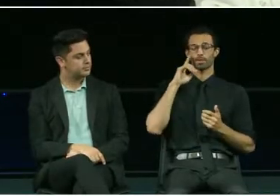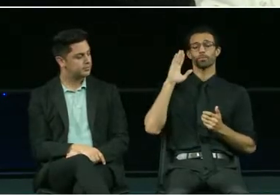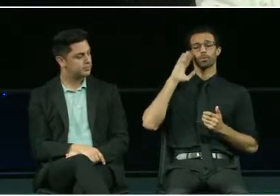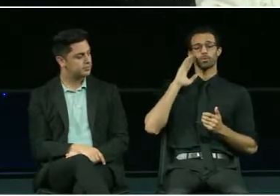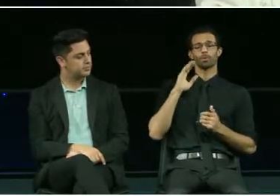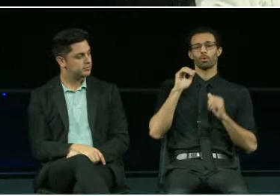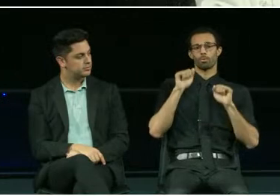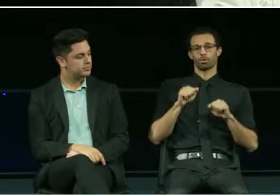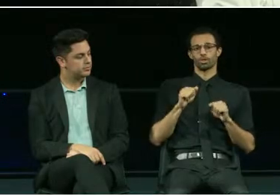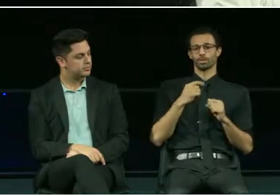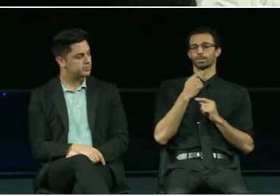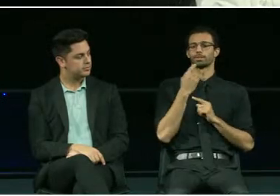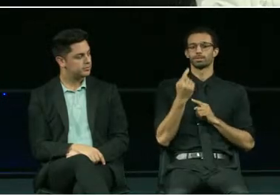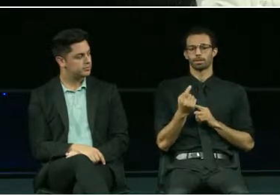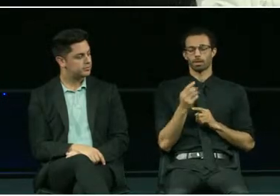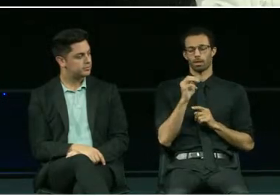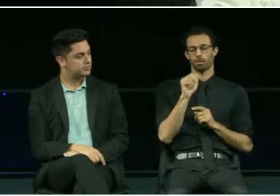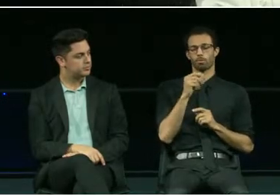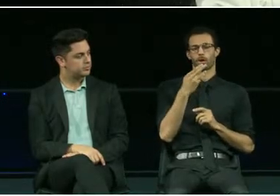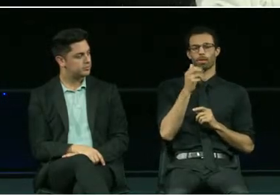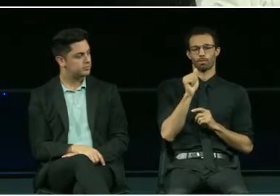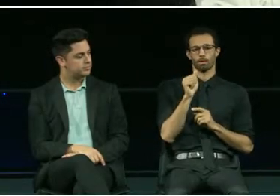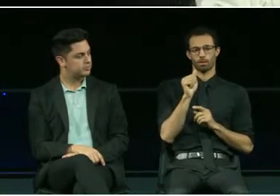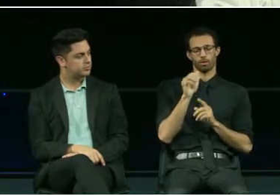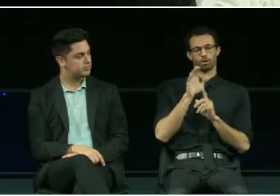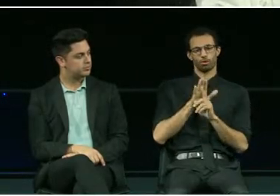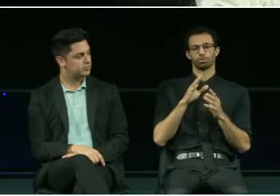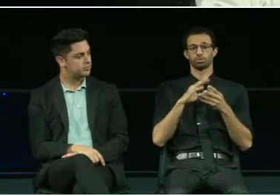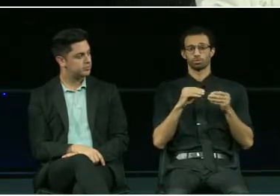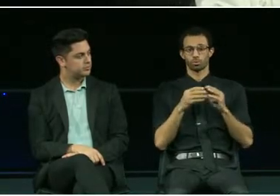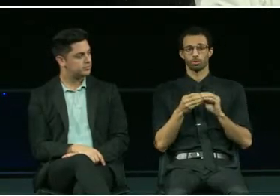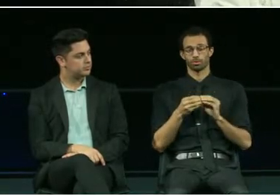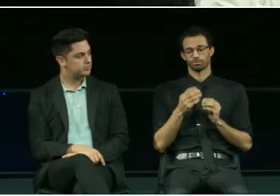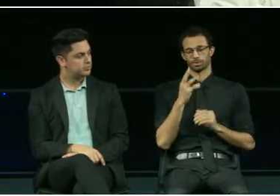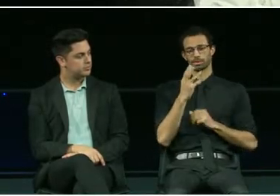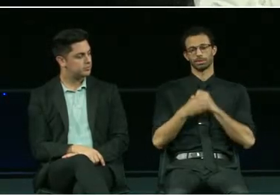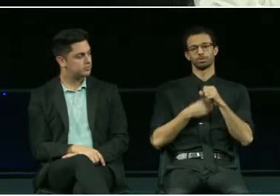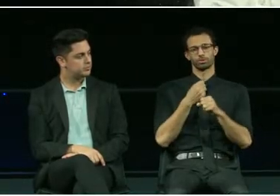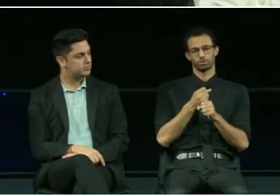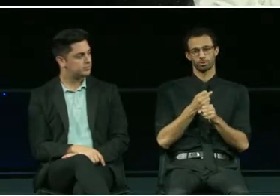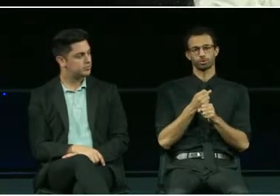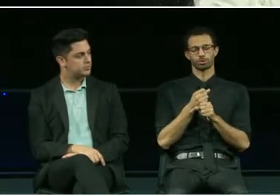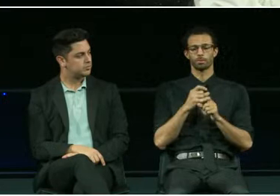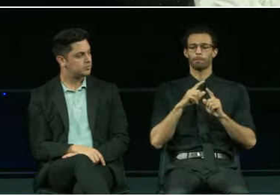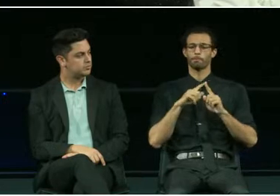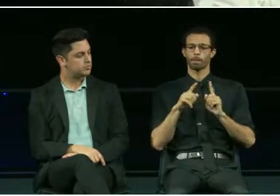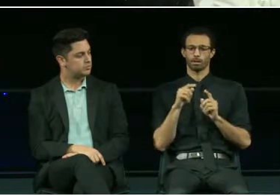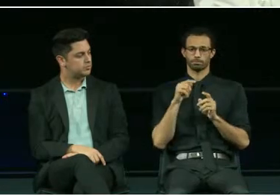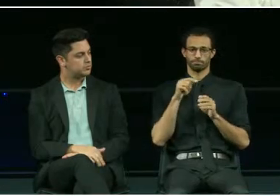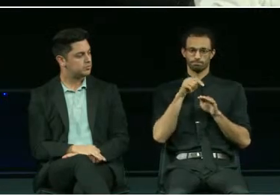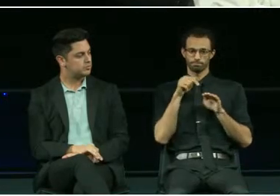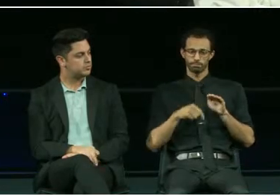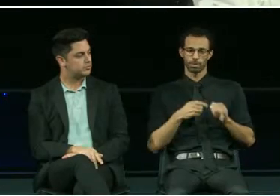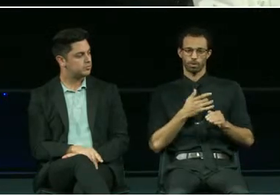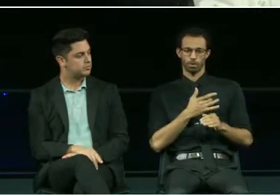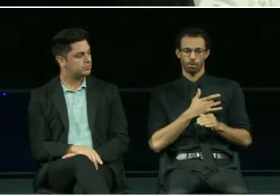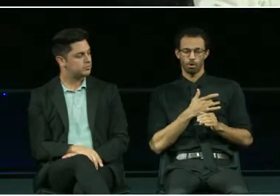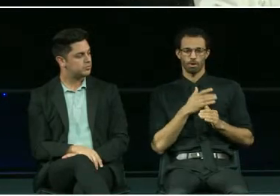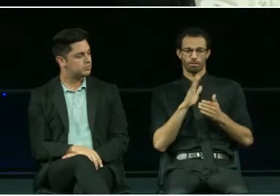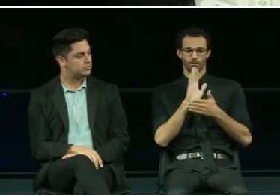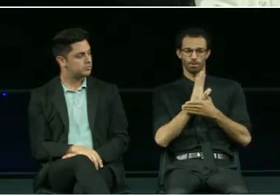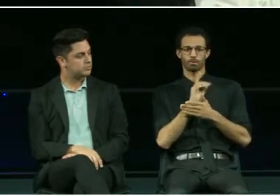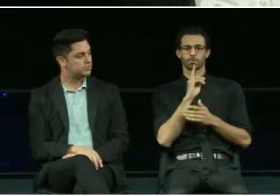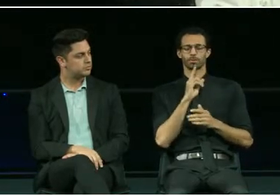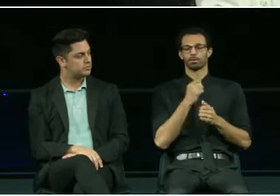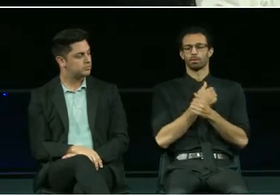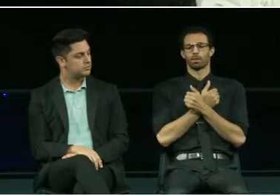very rich in those 6 years with the play-by-play. But the real heart of the film is the love triangle that sort of emerged